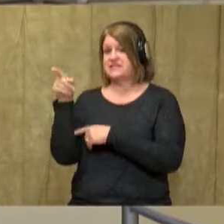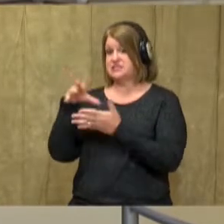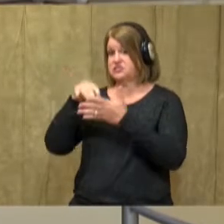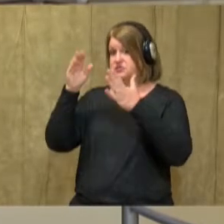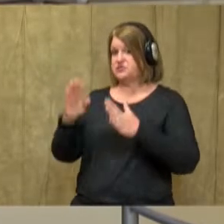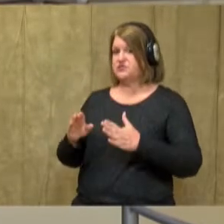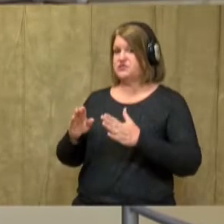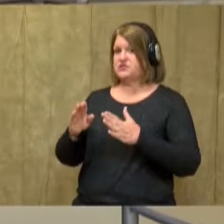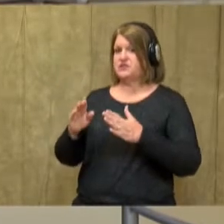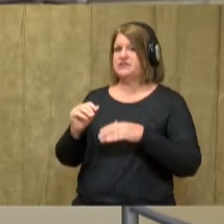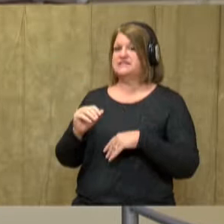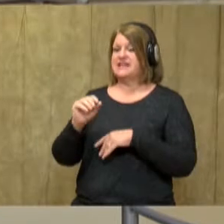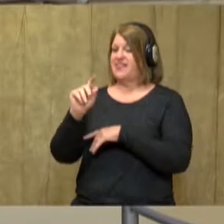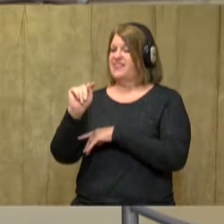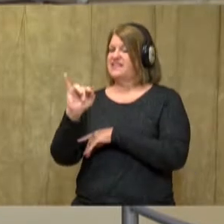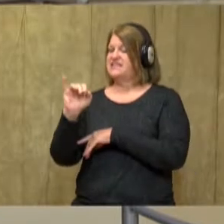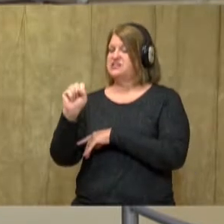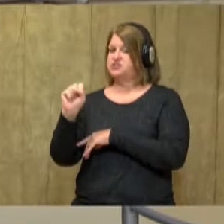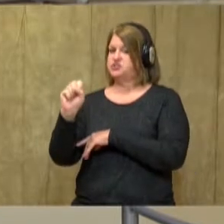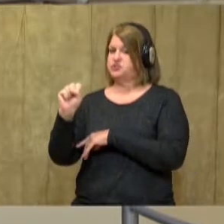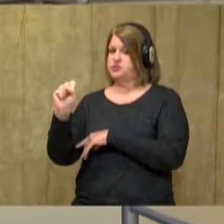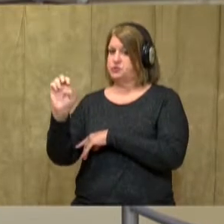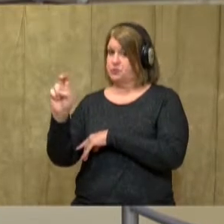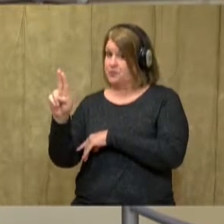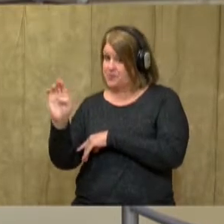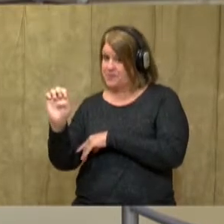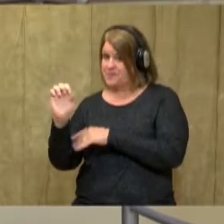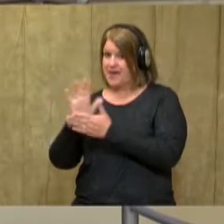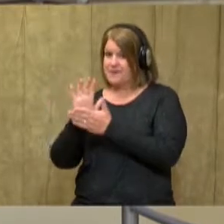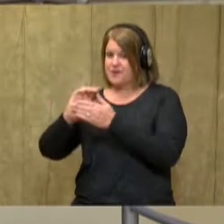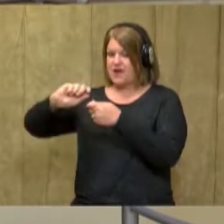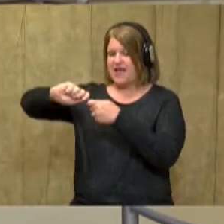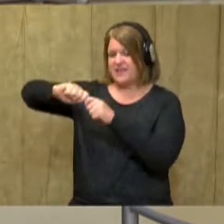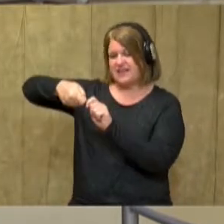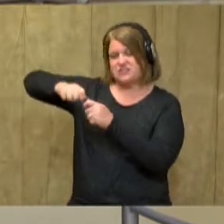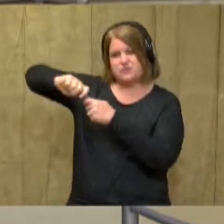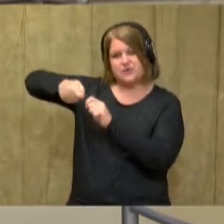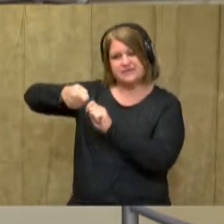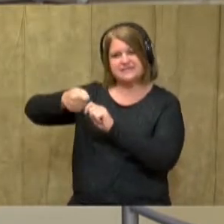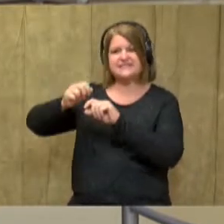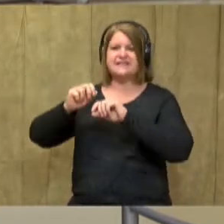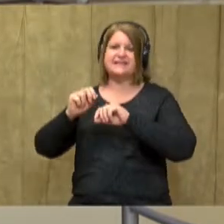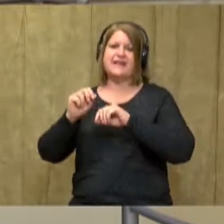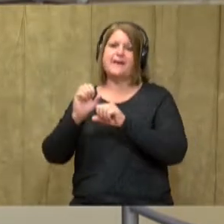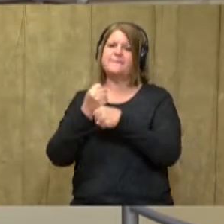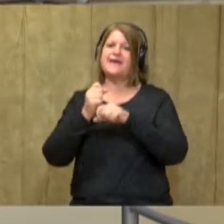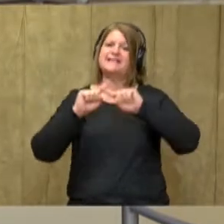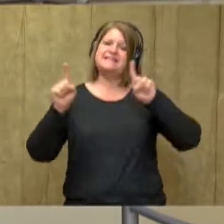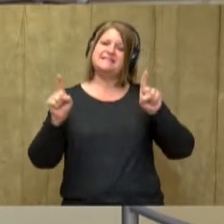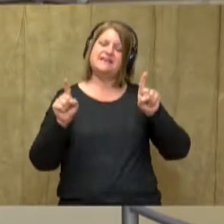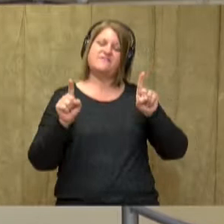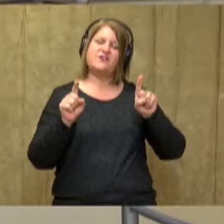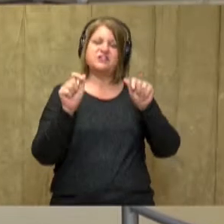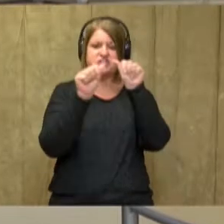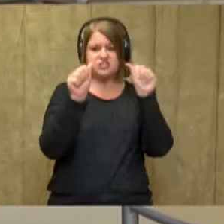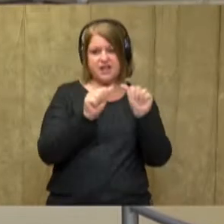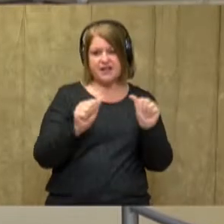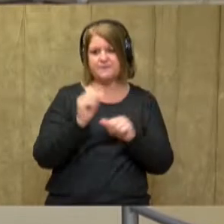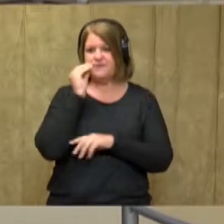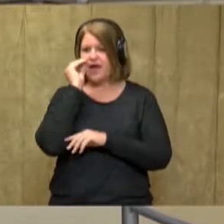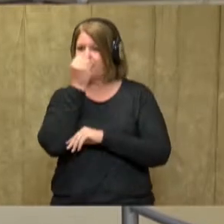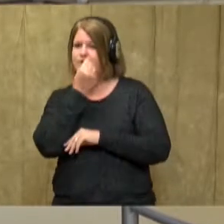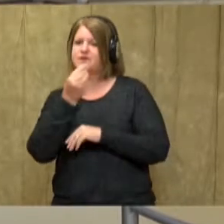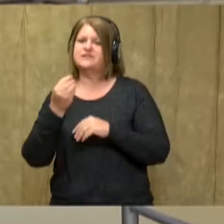They twisted the tissue paper and they made some different shapes of flowers, and they used different colors in their flowers. And look at